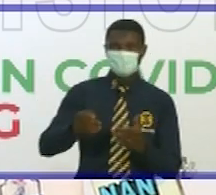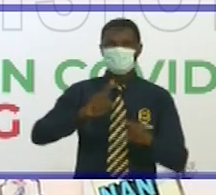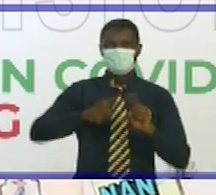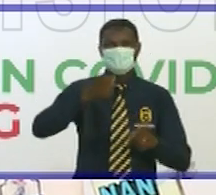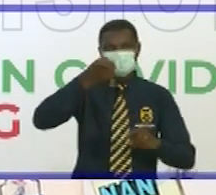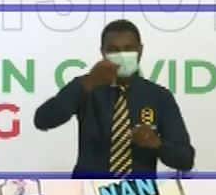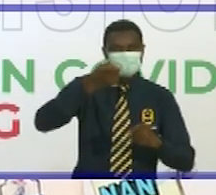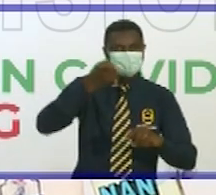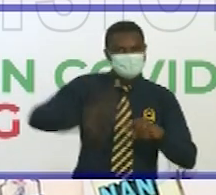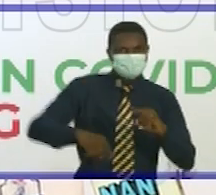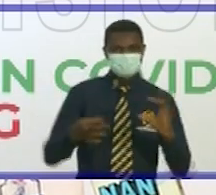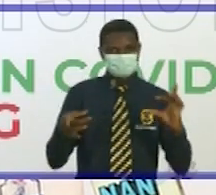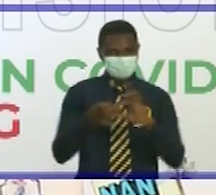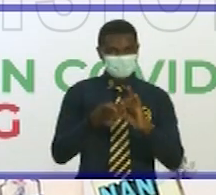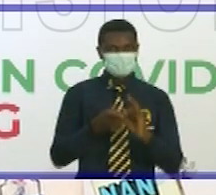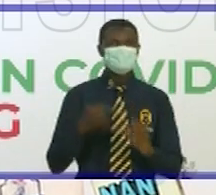running water, then we need to know.